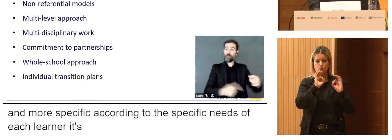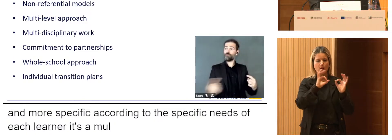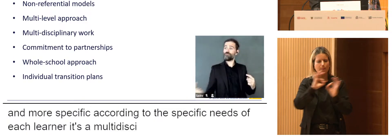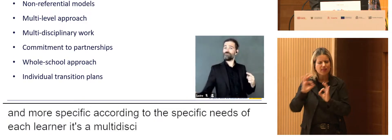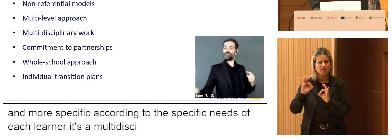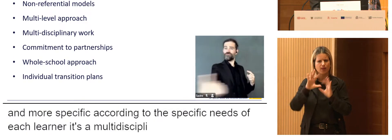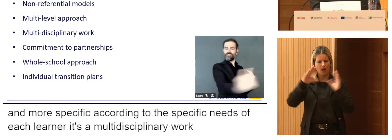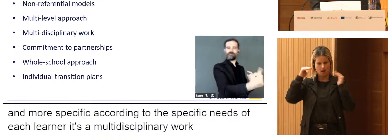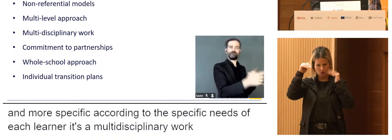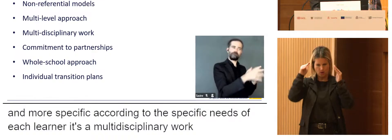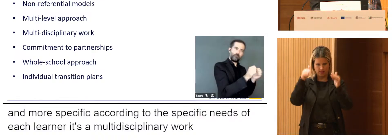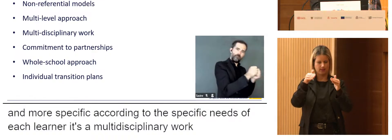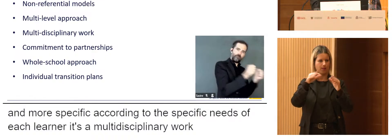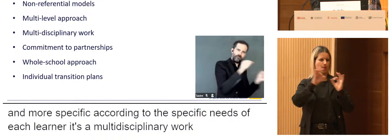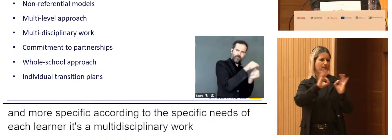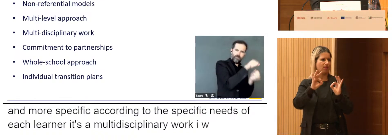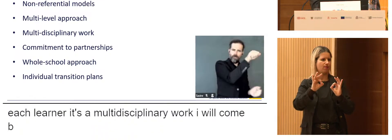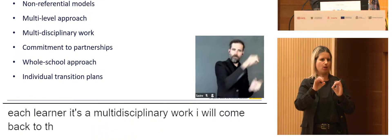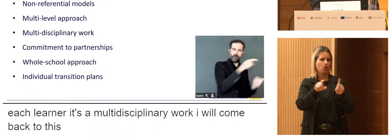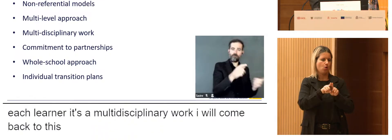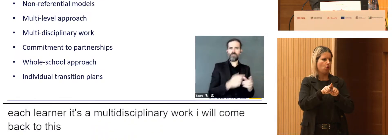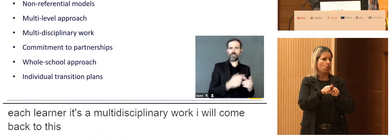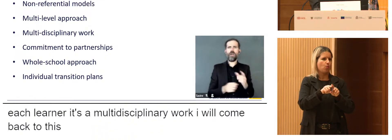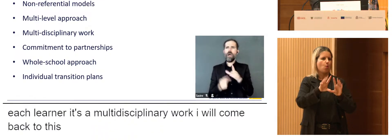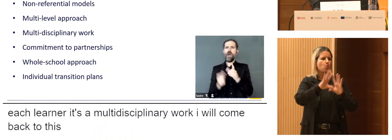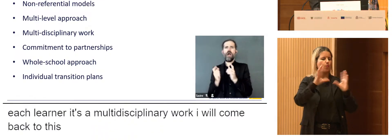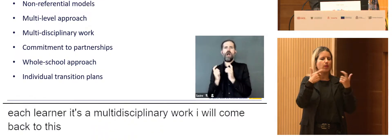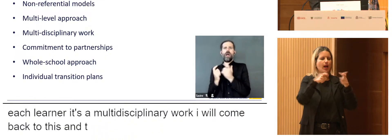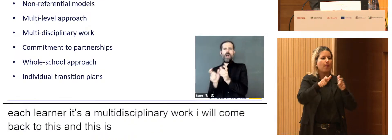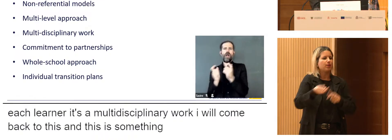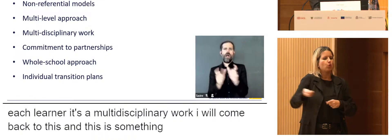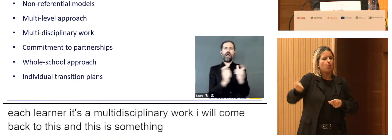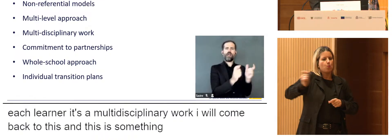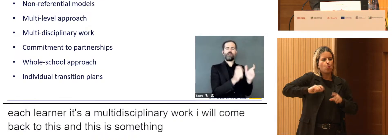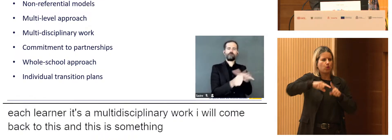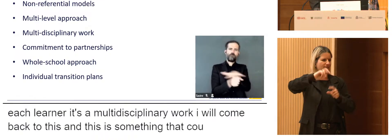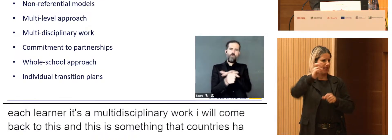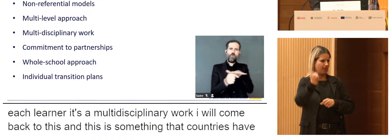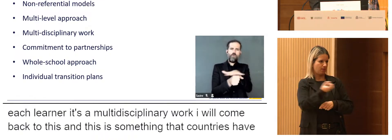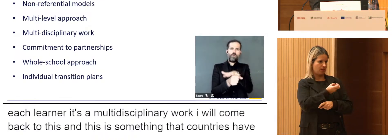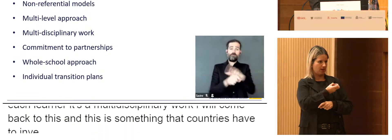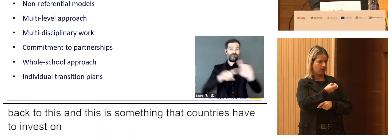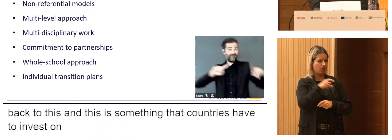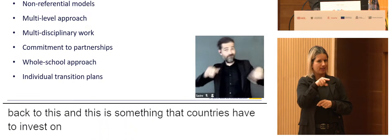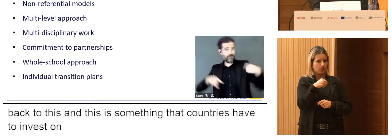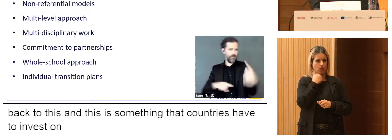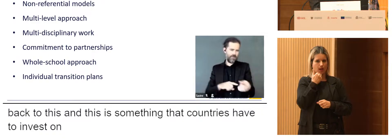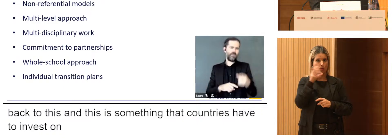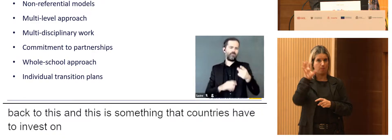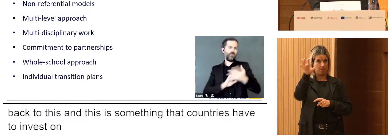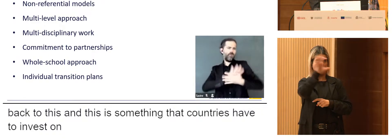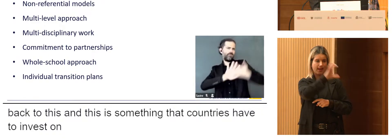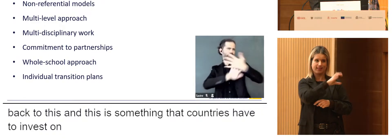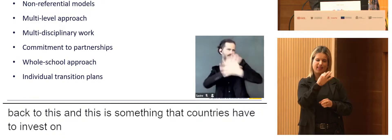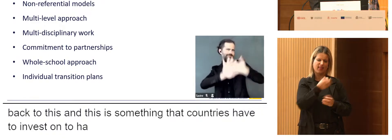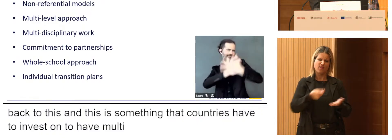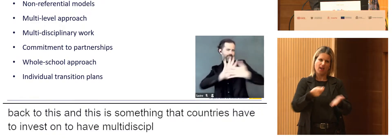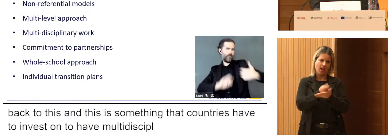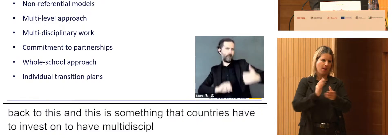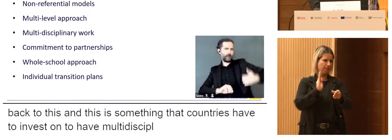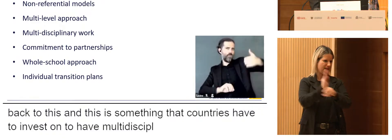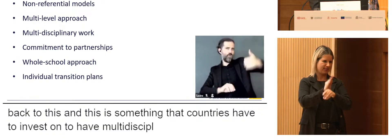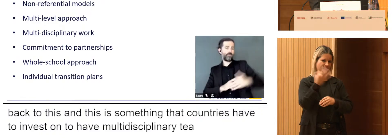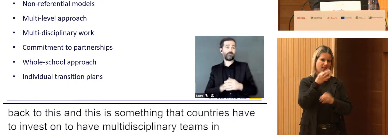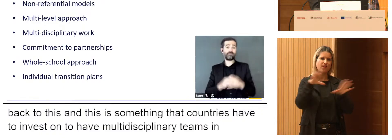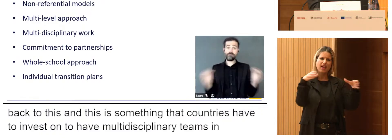work. I will come back to this. And this is something that countries have to invest on, to have multidisciplinary teams in